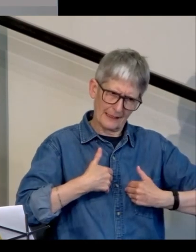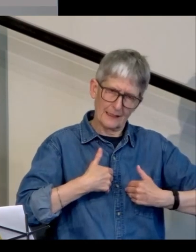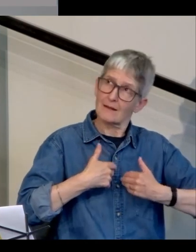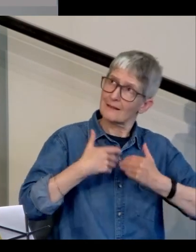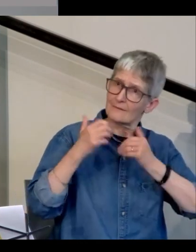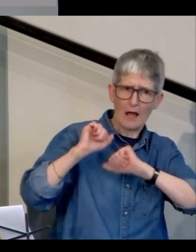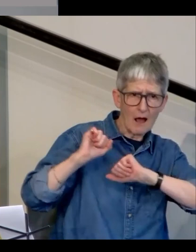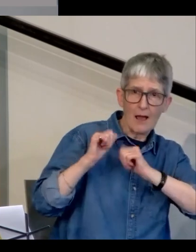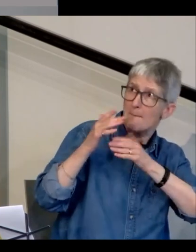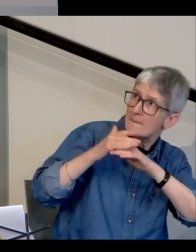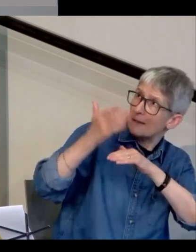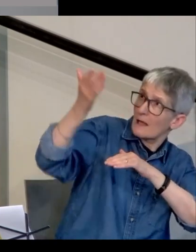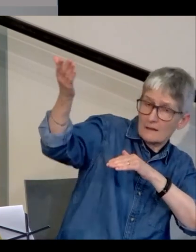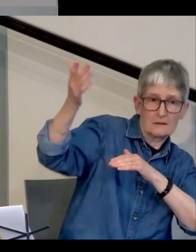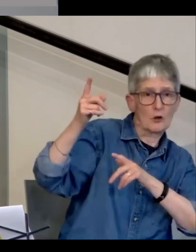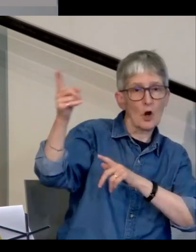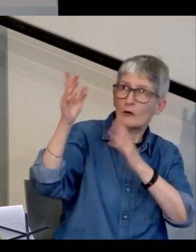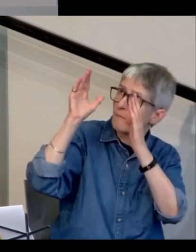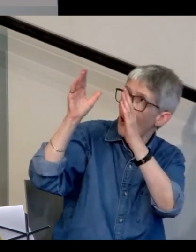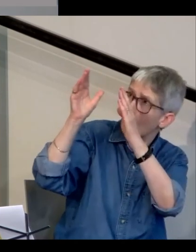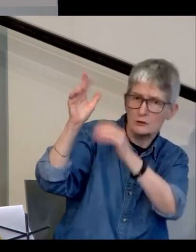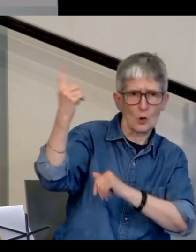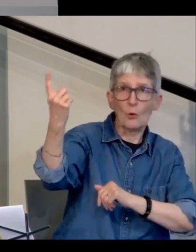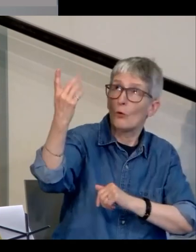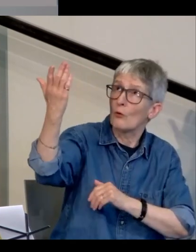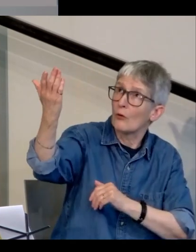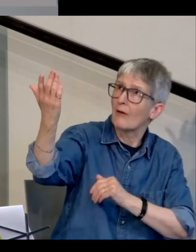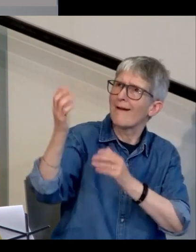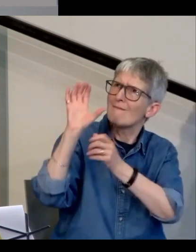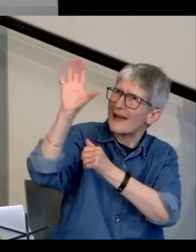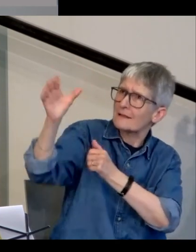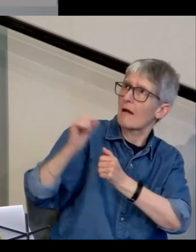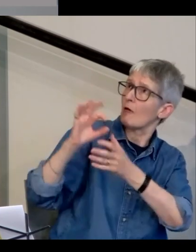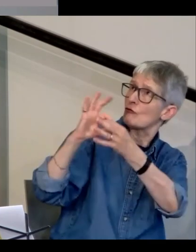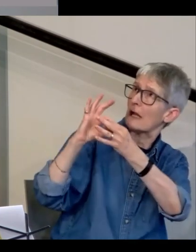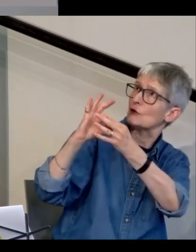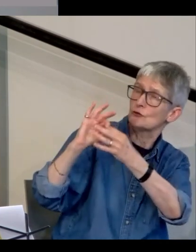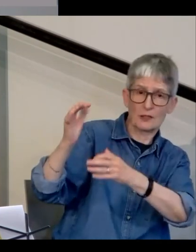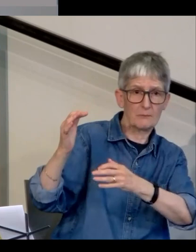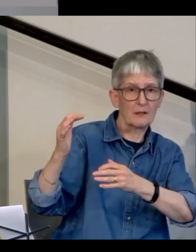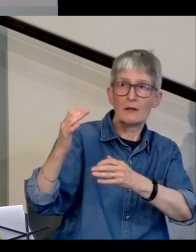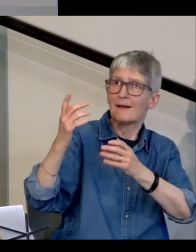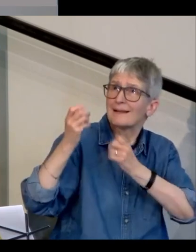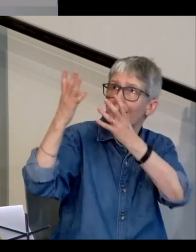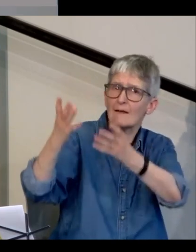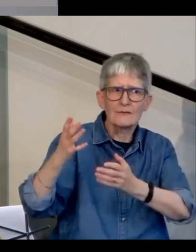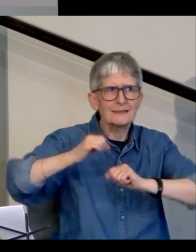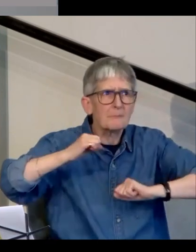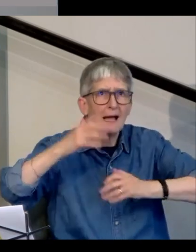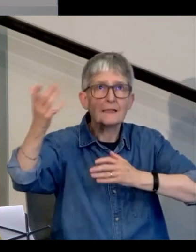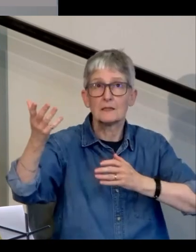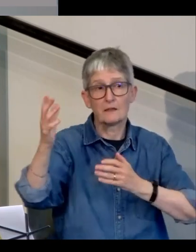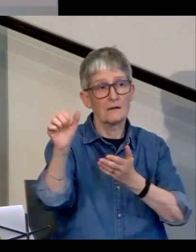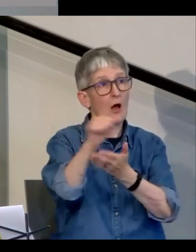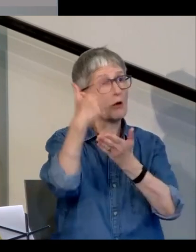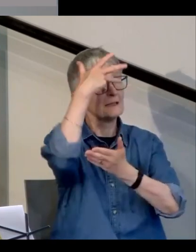God, focusing on who He is, investing in our relationship with Him, giving space for the Holy